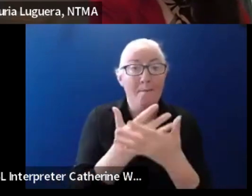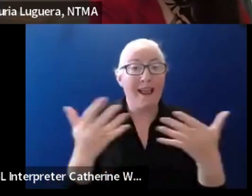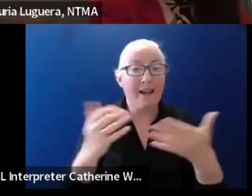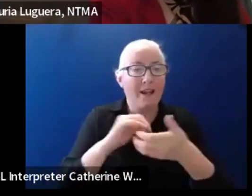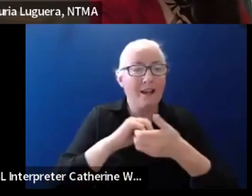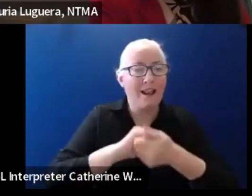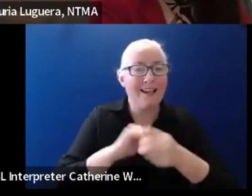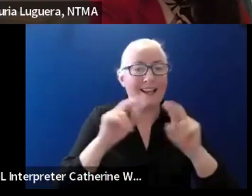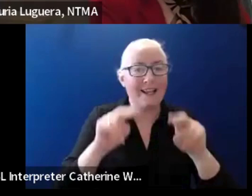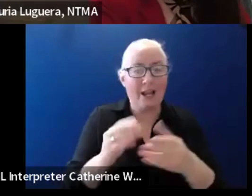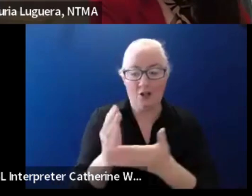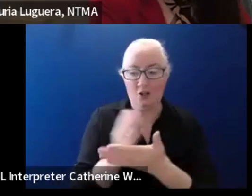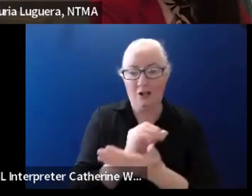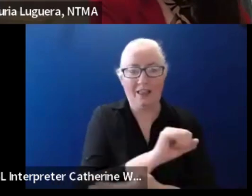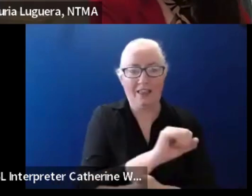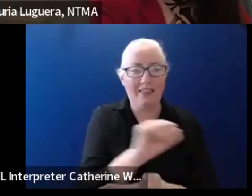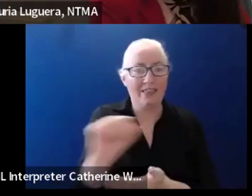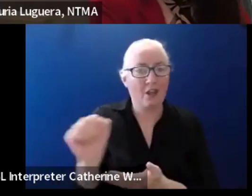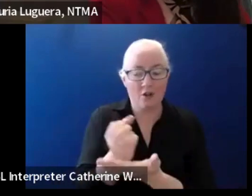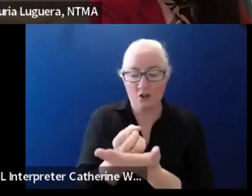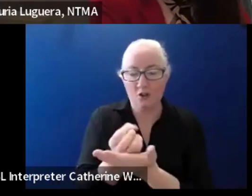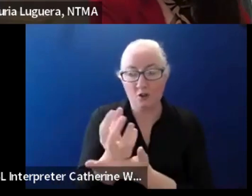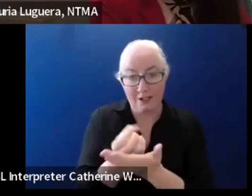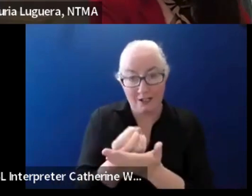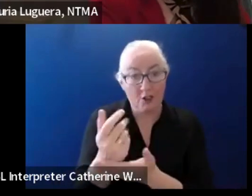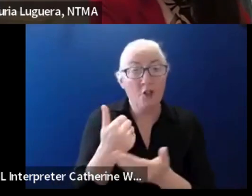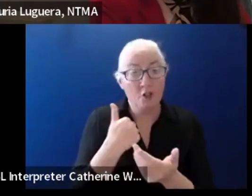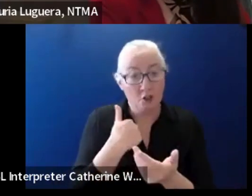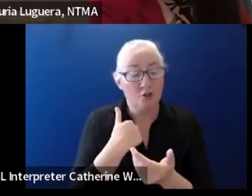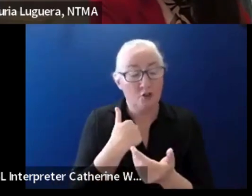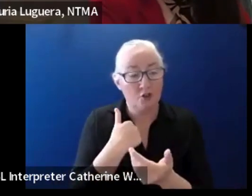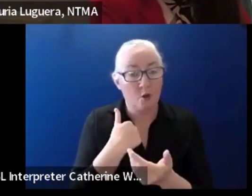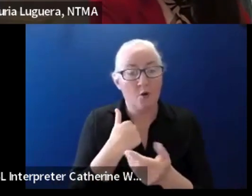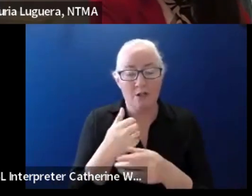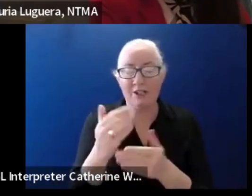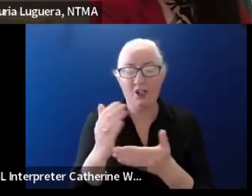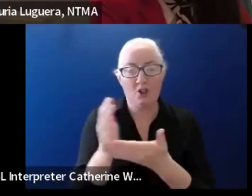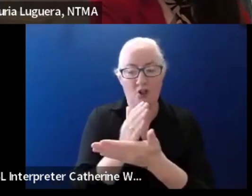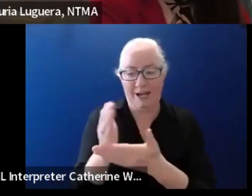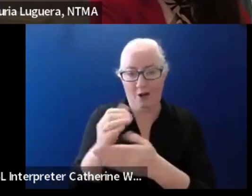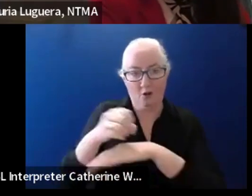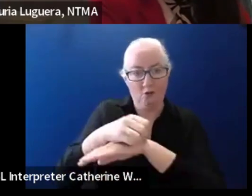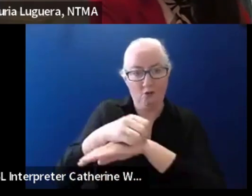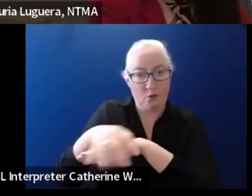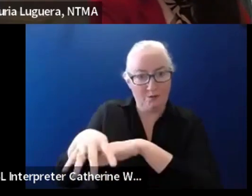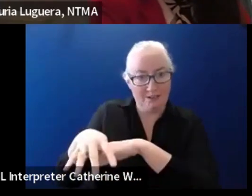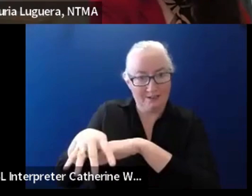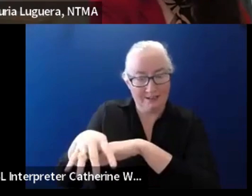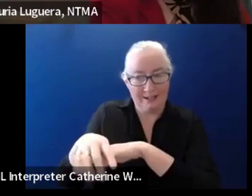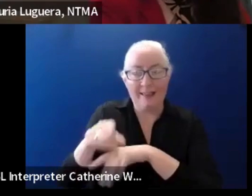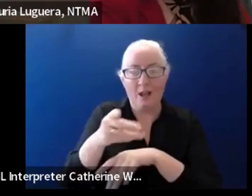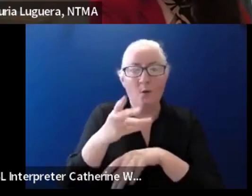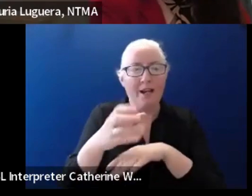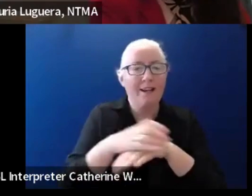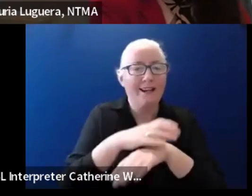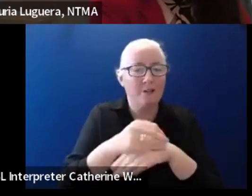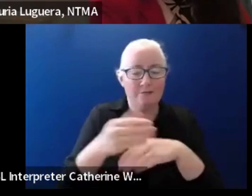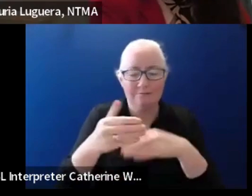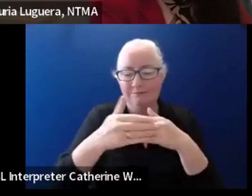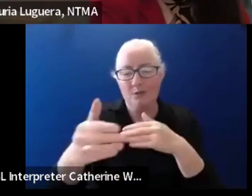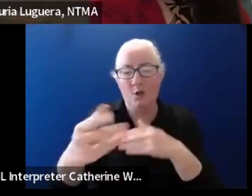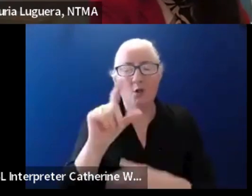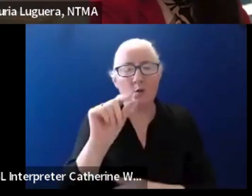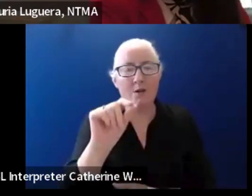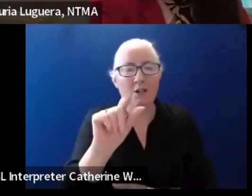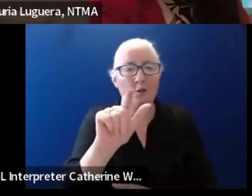colleagues to share their stories. So we are continuing with Shared Roots. So there's, it's continuing in 2025. So even